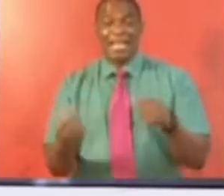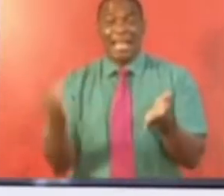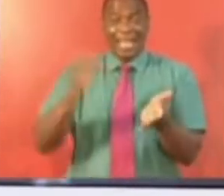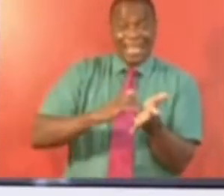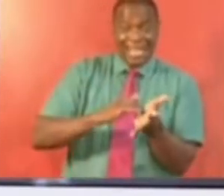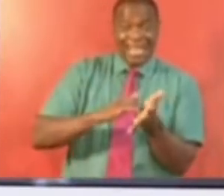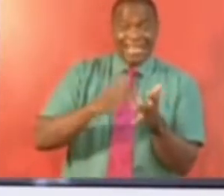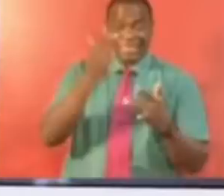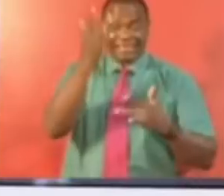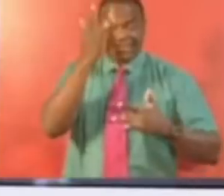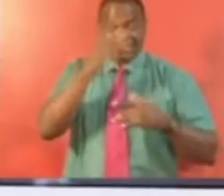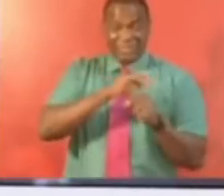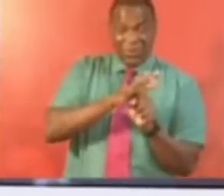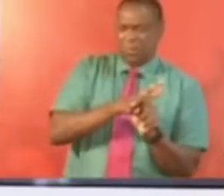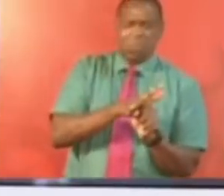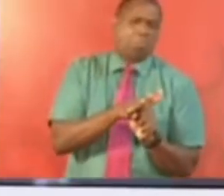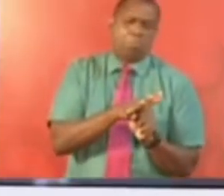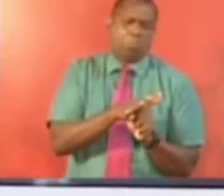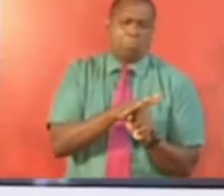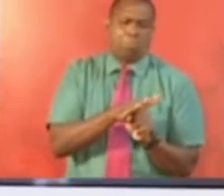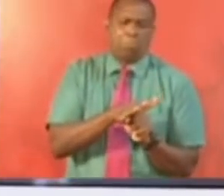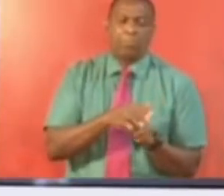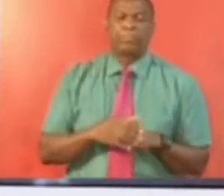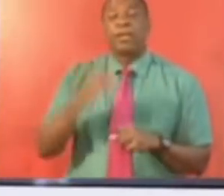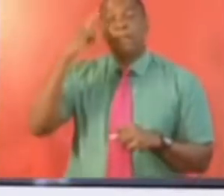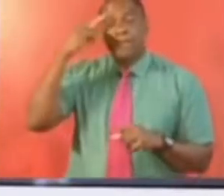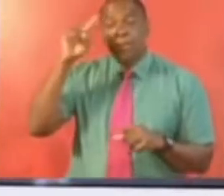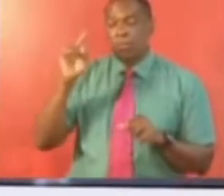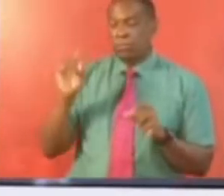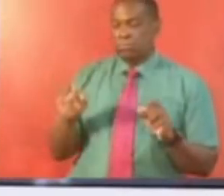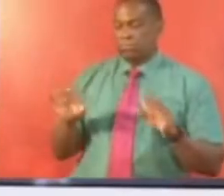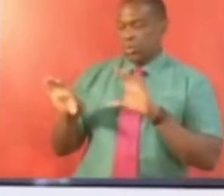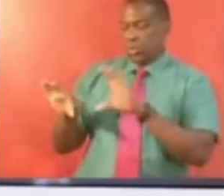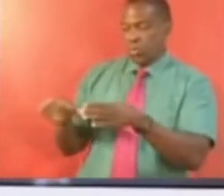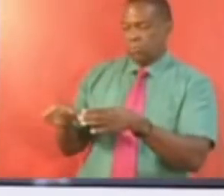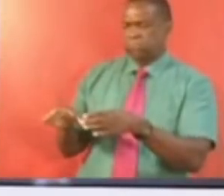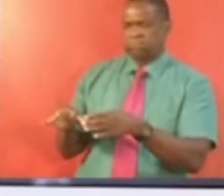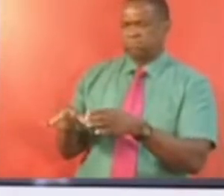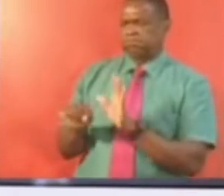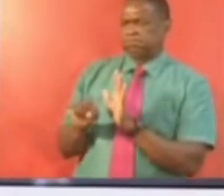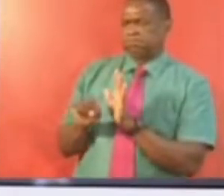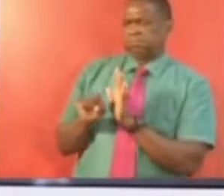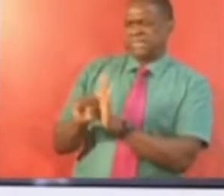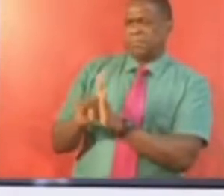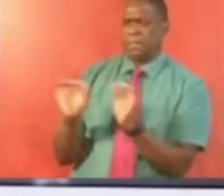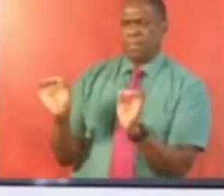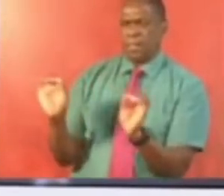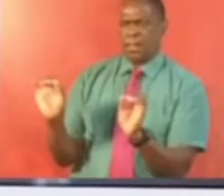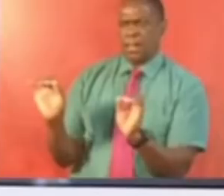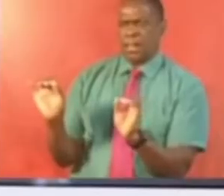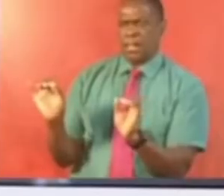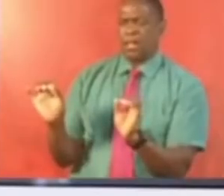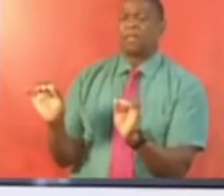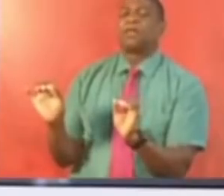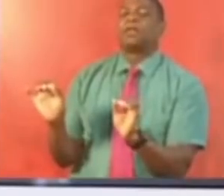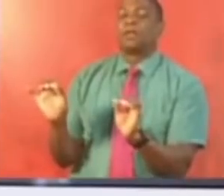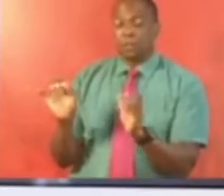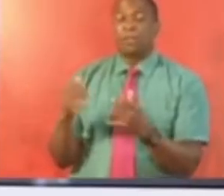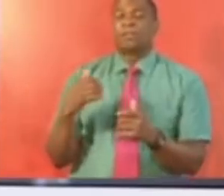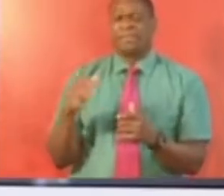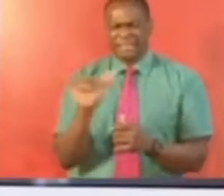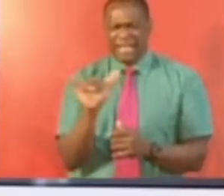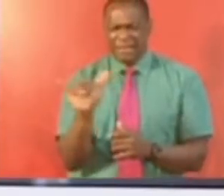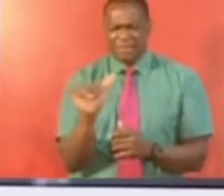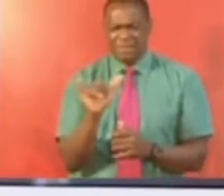asymptomatic persons, we are using a similar formula, but the 10 days begins at the date of onset of your positive